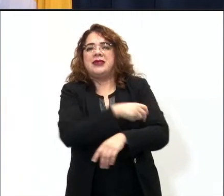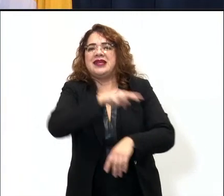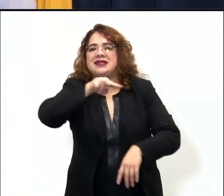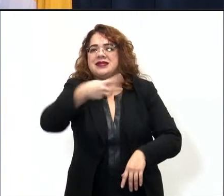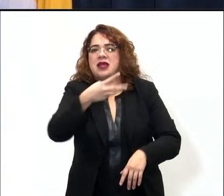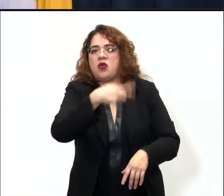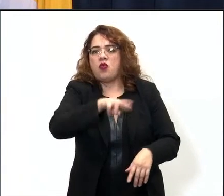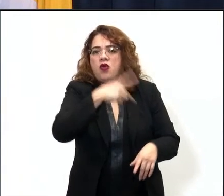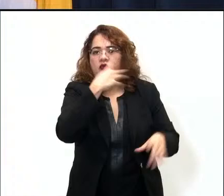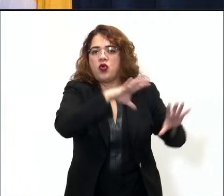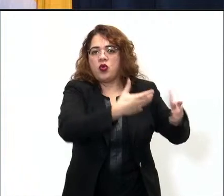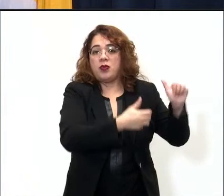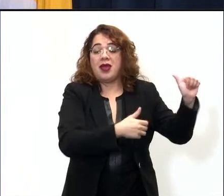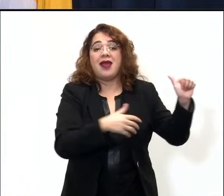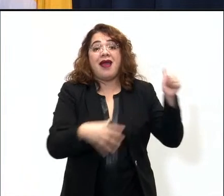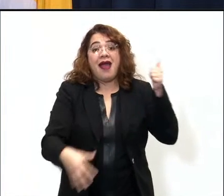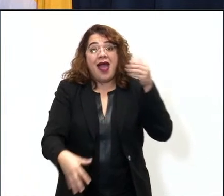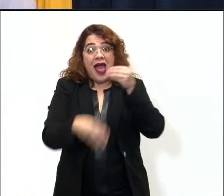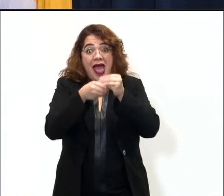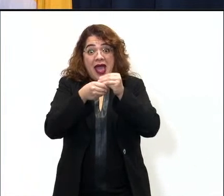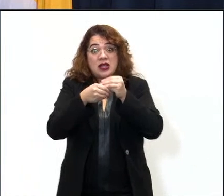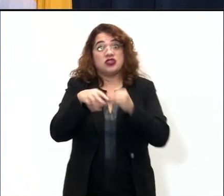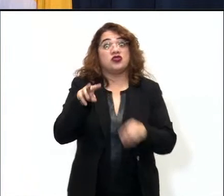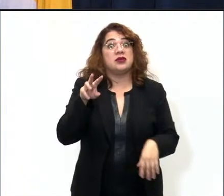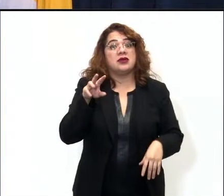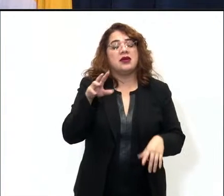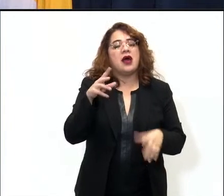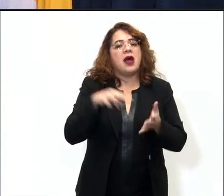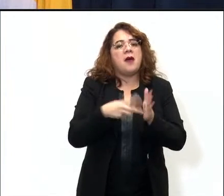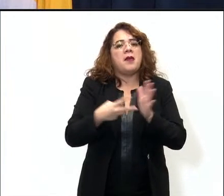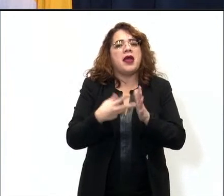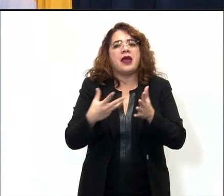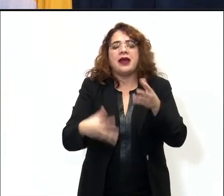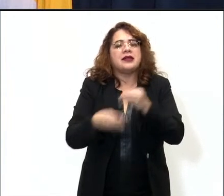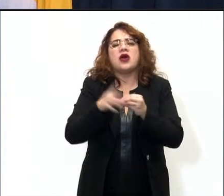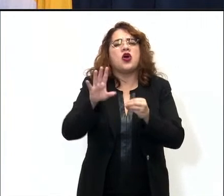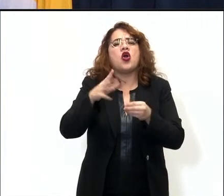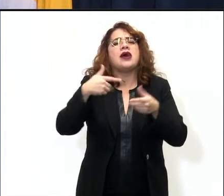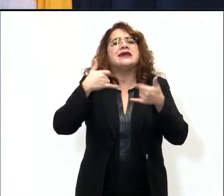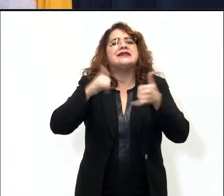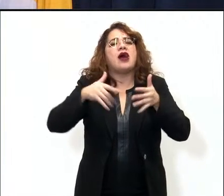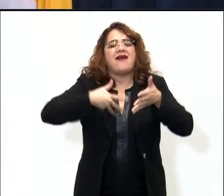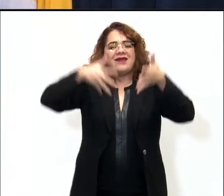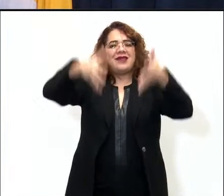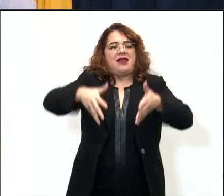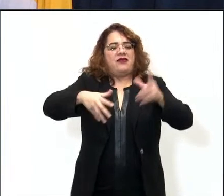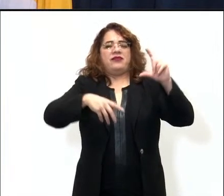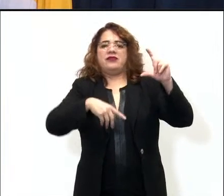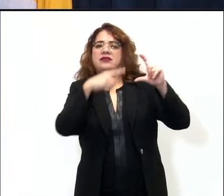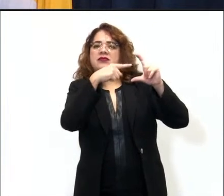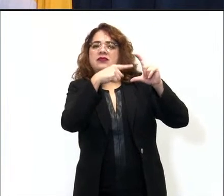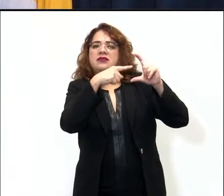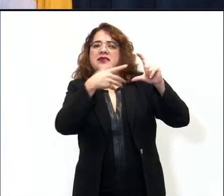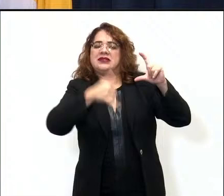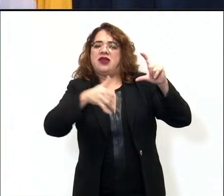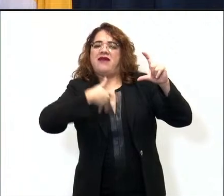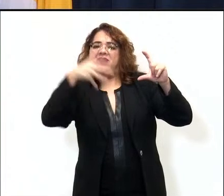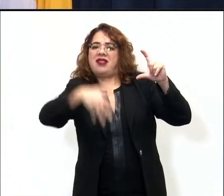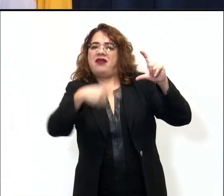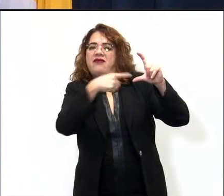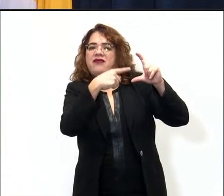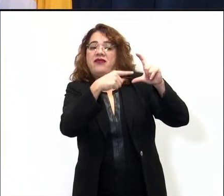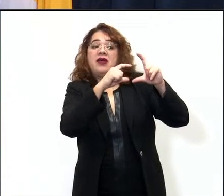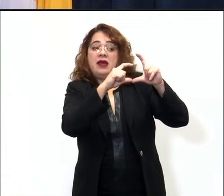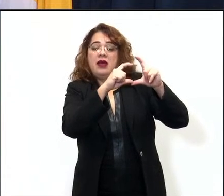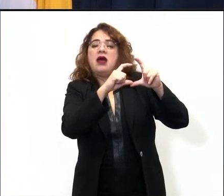about vaccine, extra vaccine is just what's left in a vial, and we want to make sure we use every dose that is possible. So I